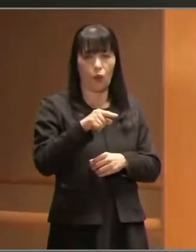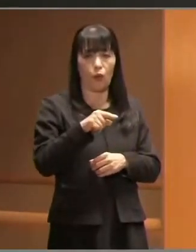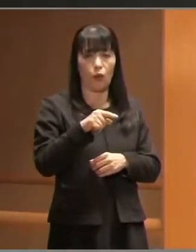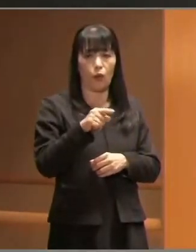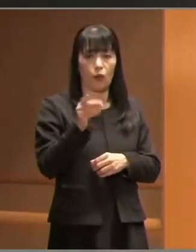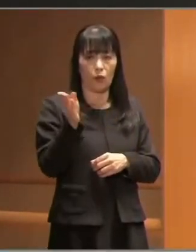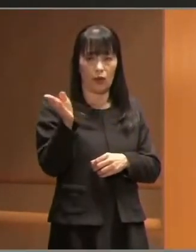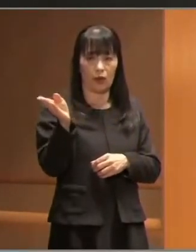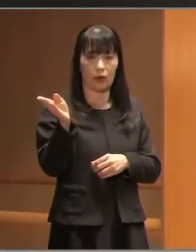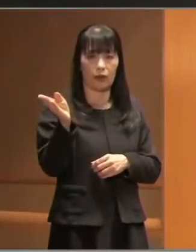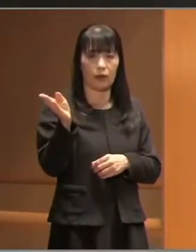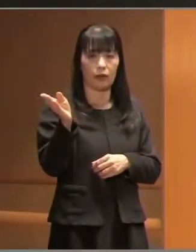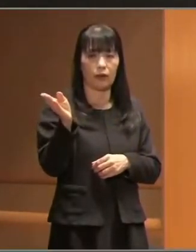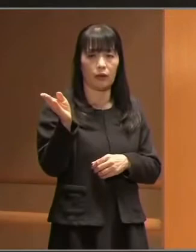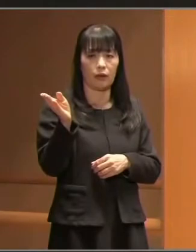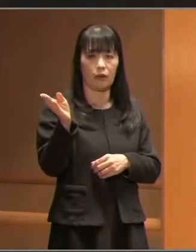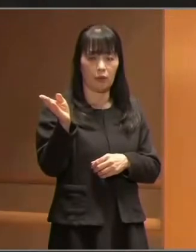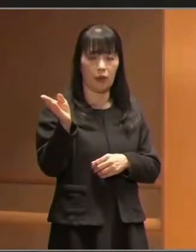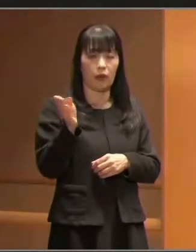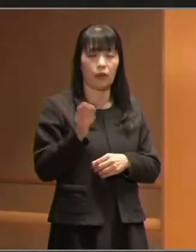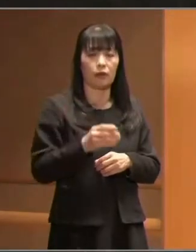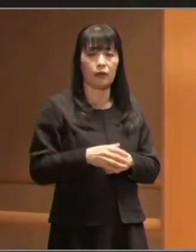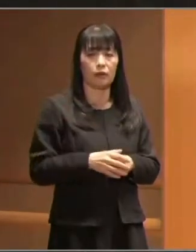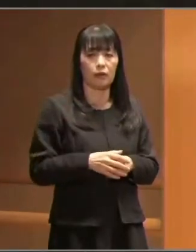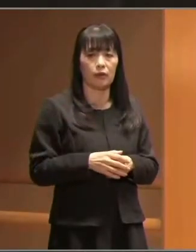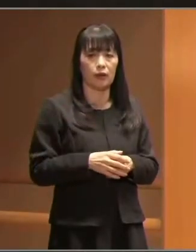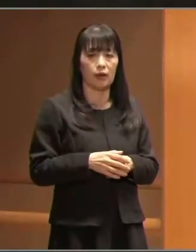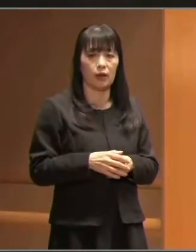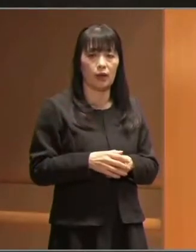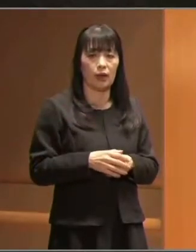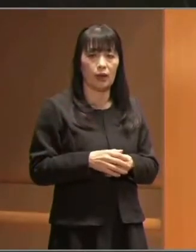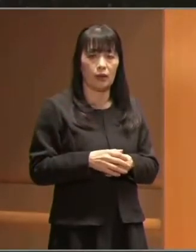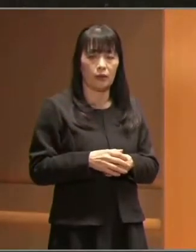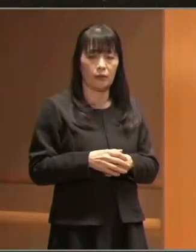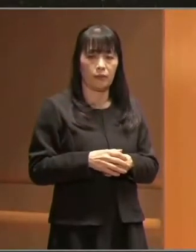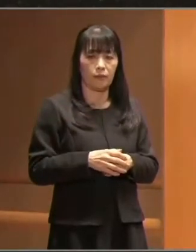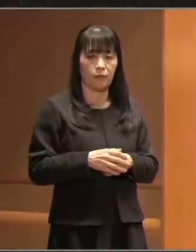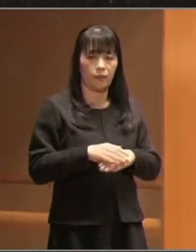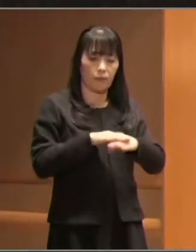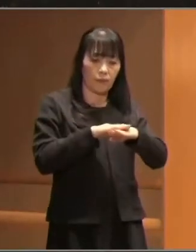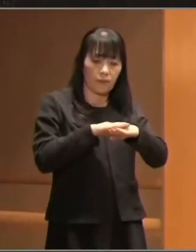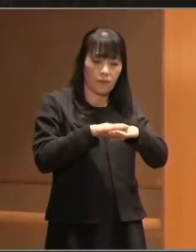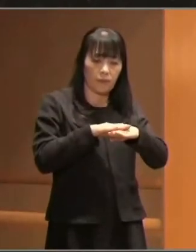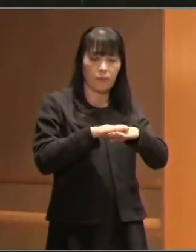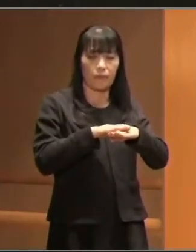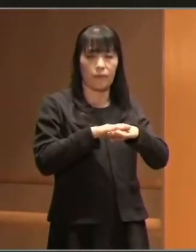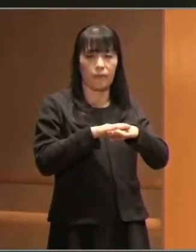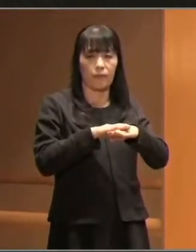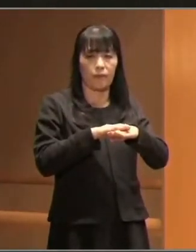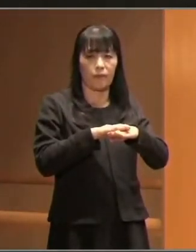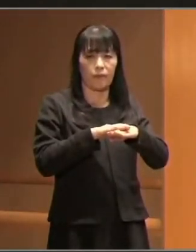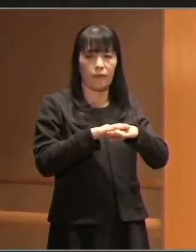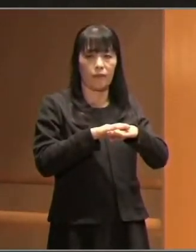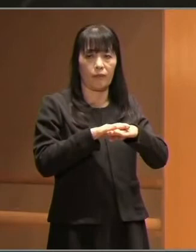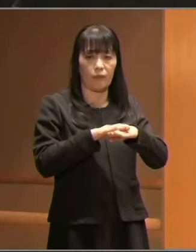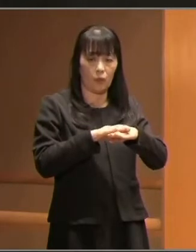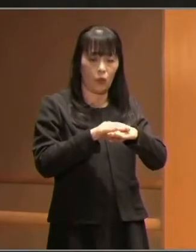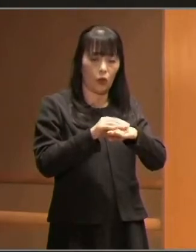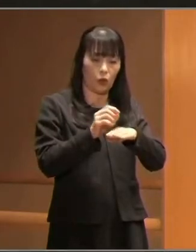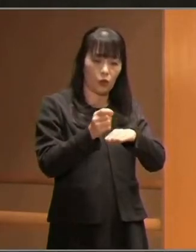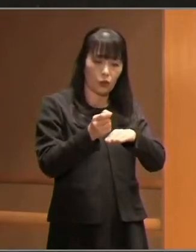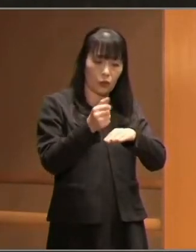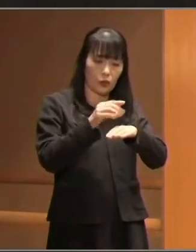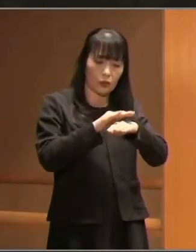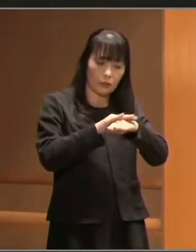one, Honmino paper, so it's bleached. However, the impurities were